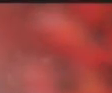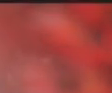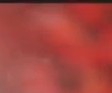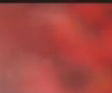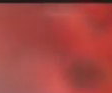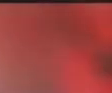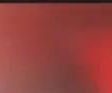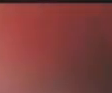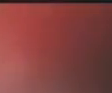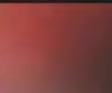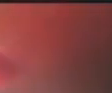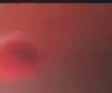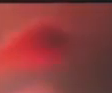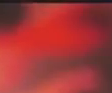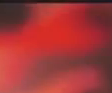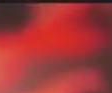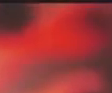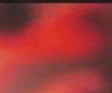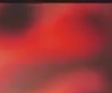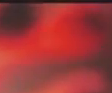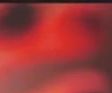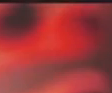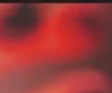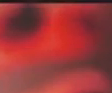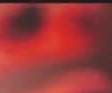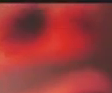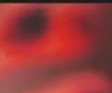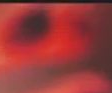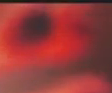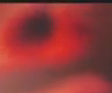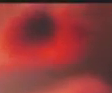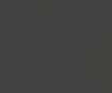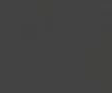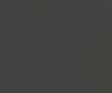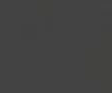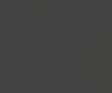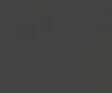Este